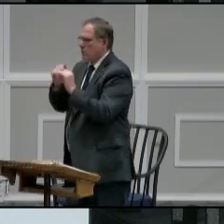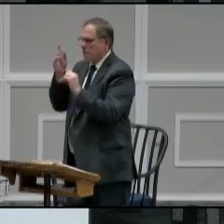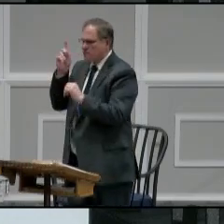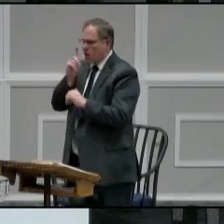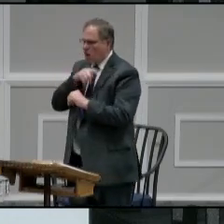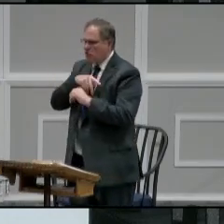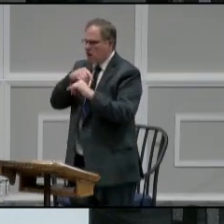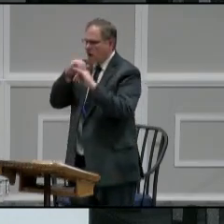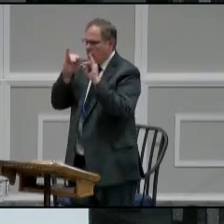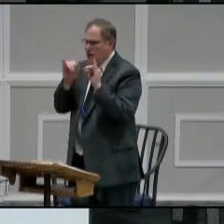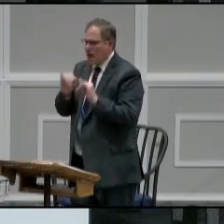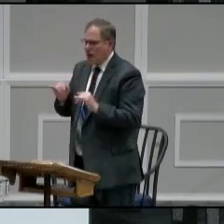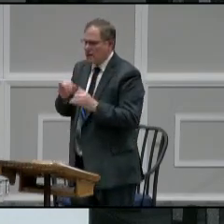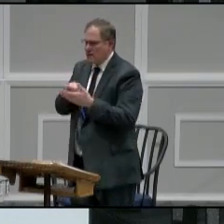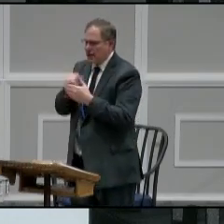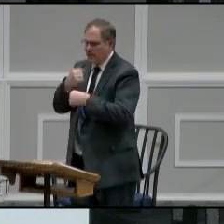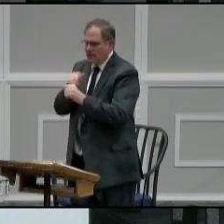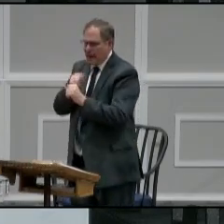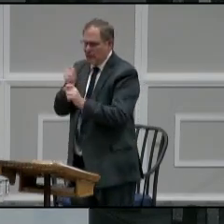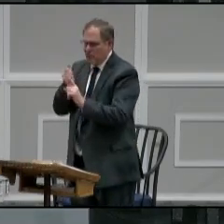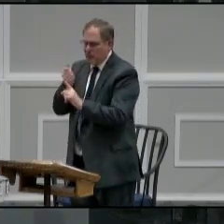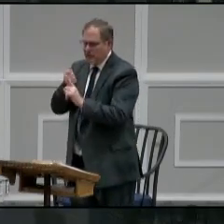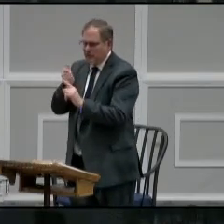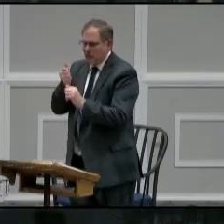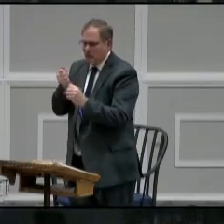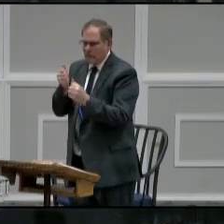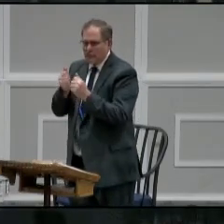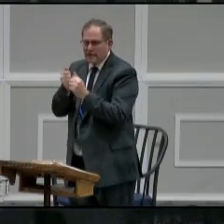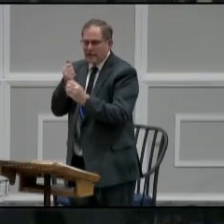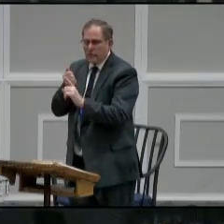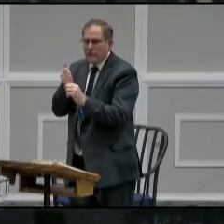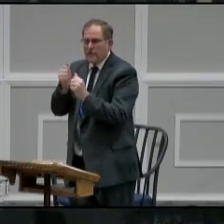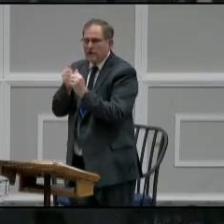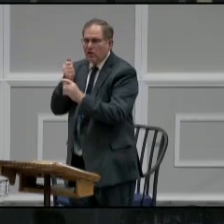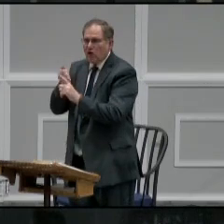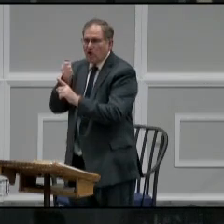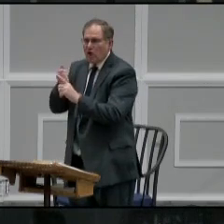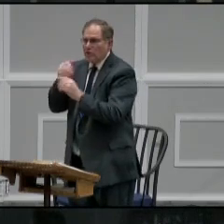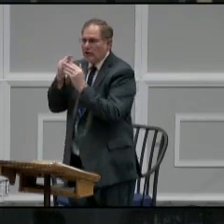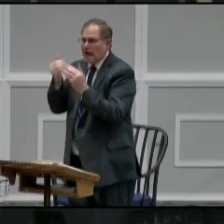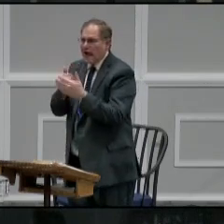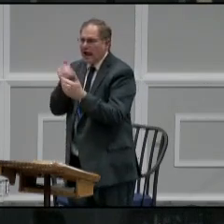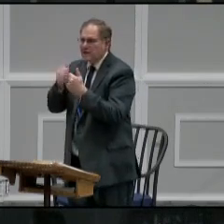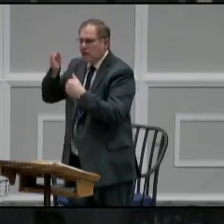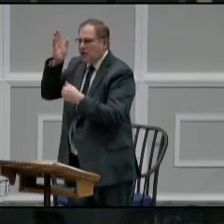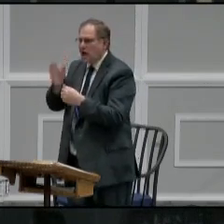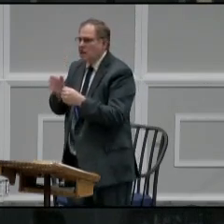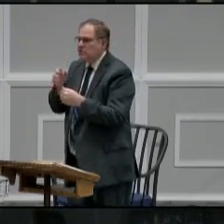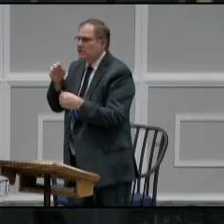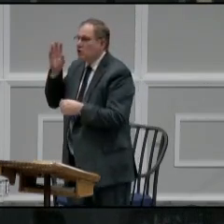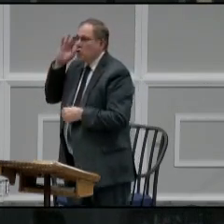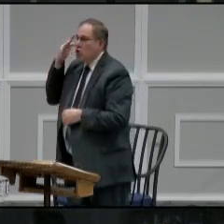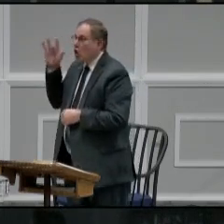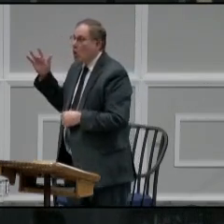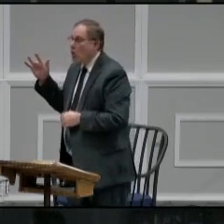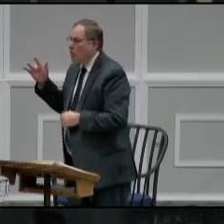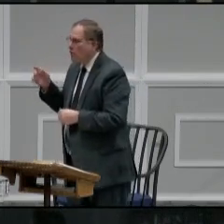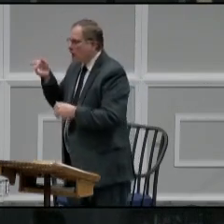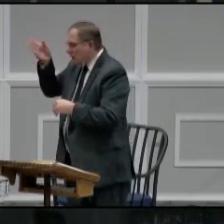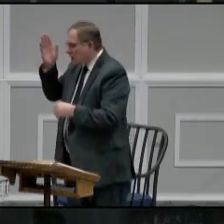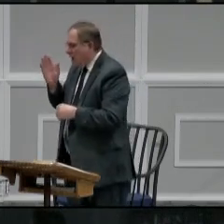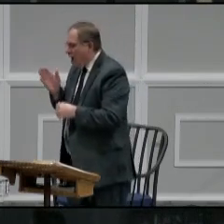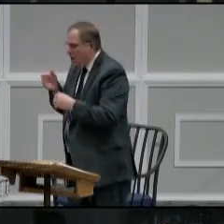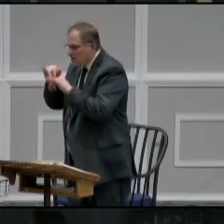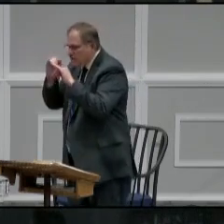have created with their own hands. Gods of gold, gods of wood, that they fashioned themselves and have